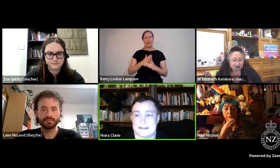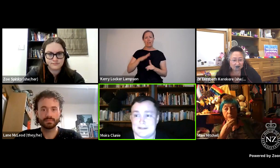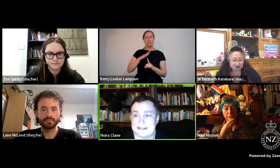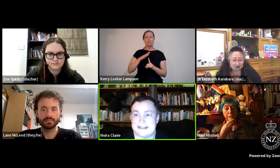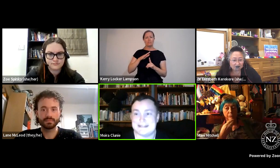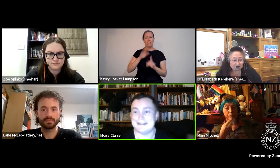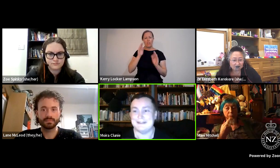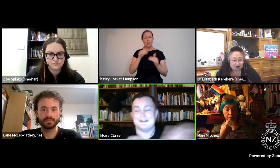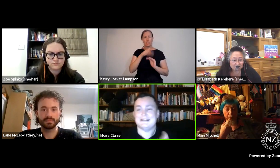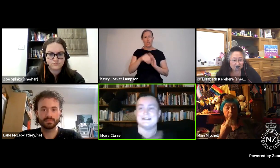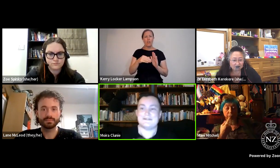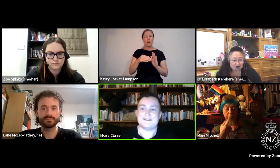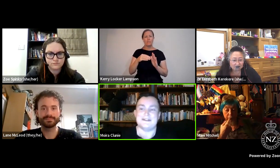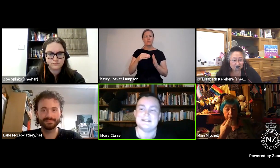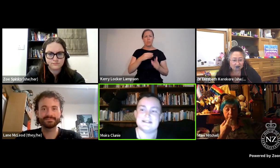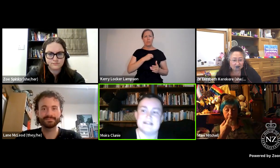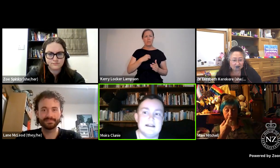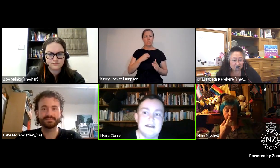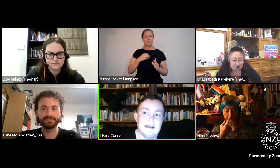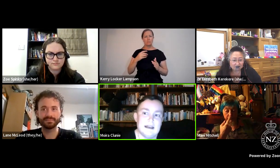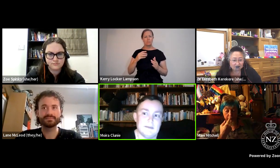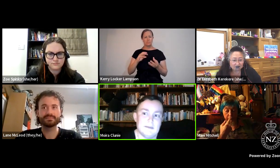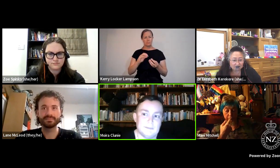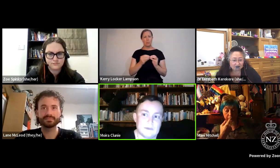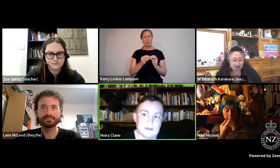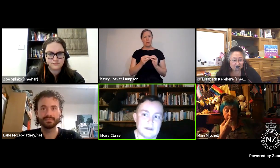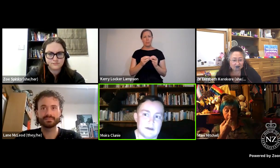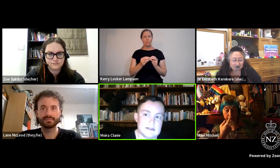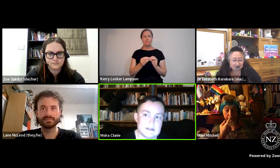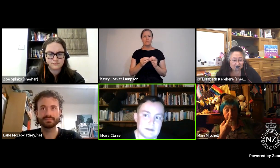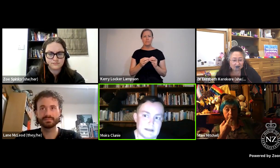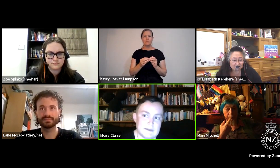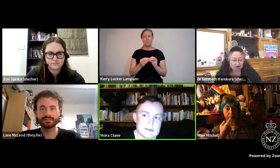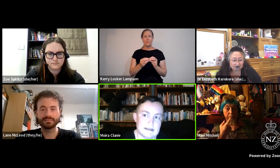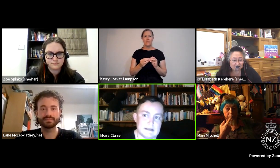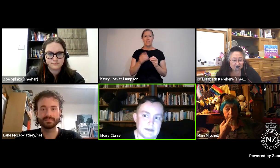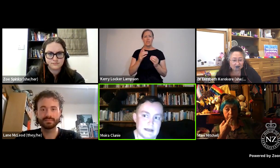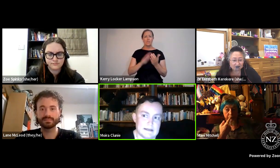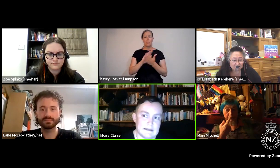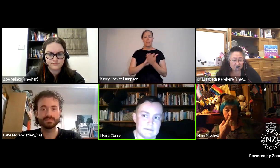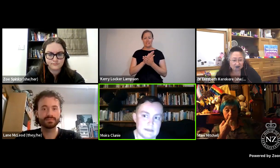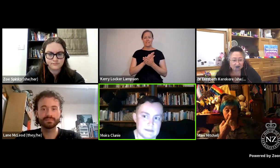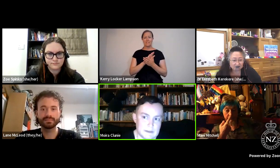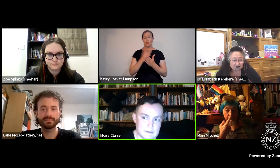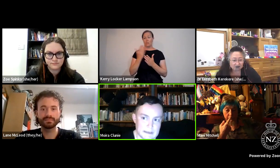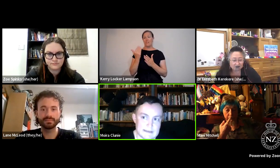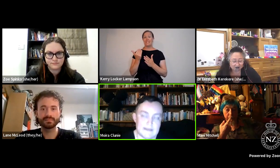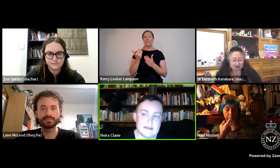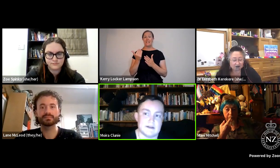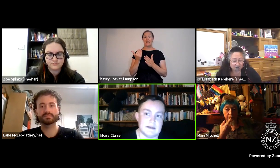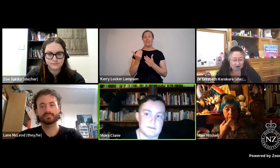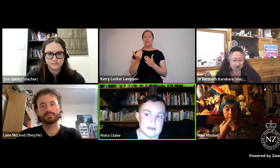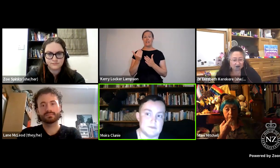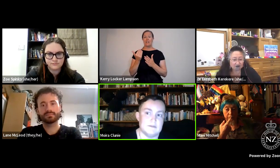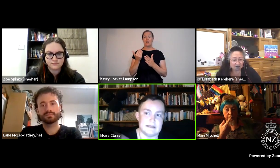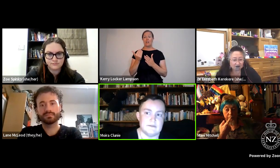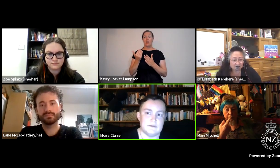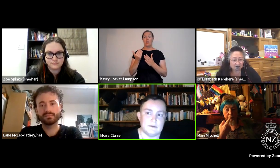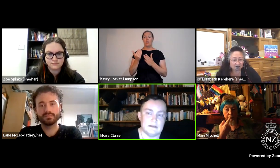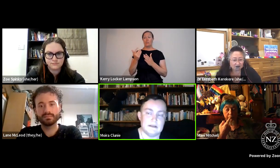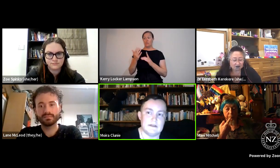sort of in the 70s and then not really until the 2000s that that homosexuality was declassified as a mental illness. And that's only much